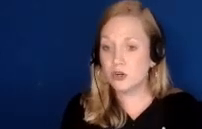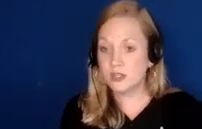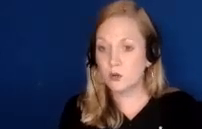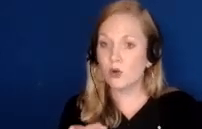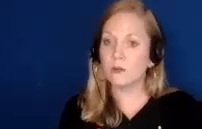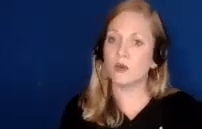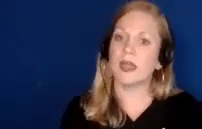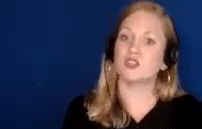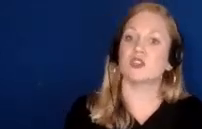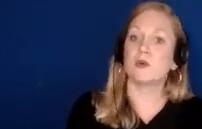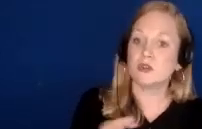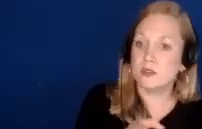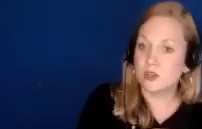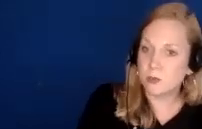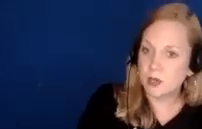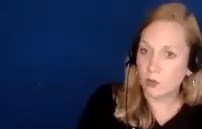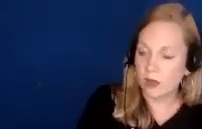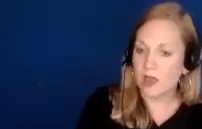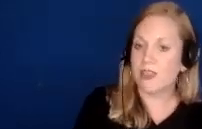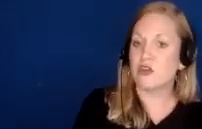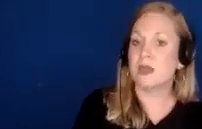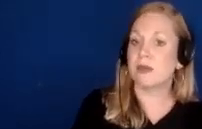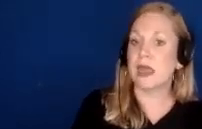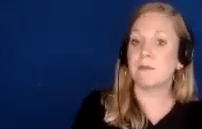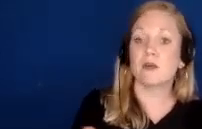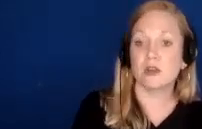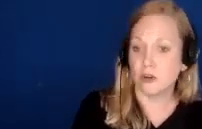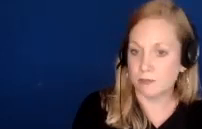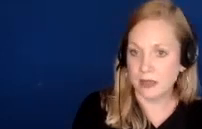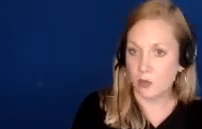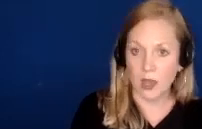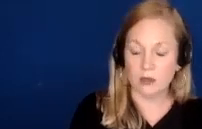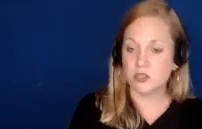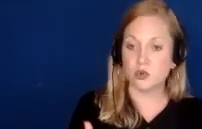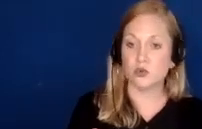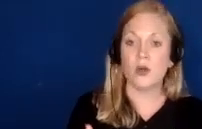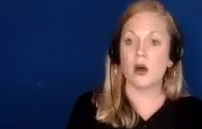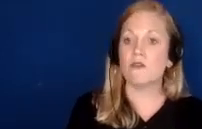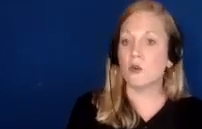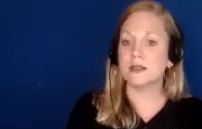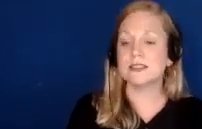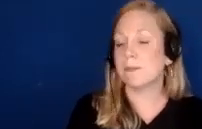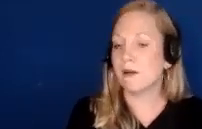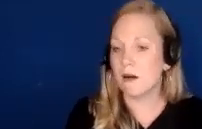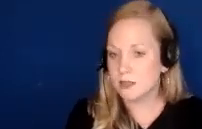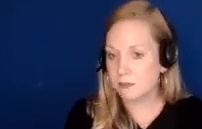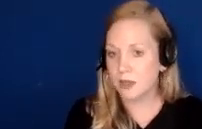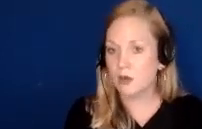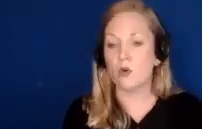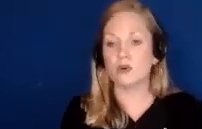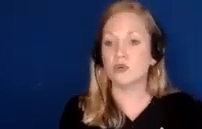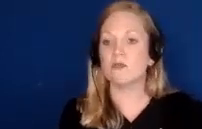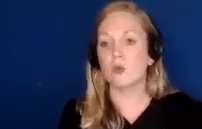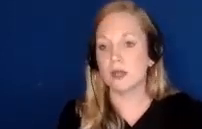One person will communicate to the person they're speaking with that there may be a barrier in the way to avoid stepping on